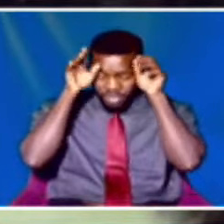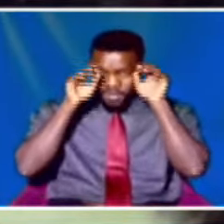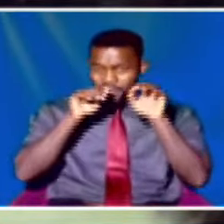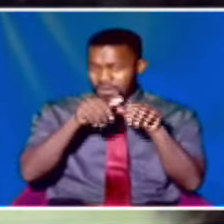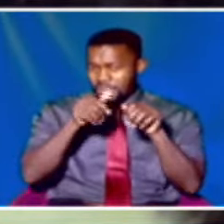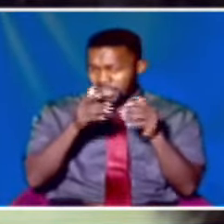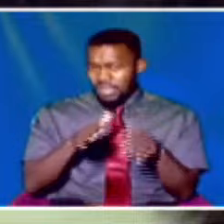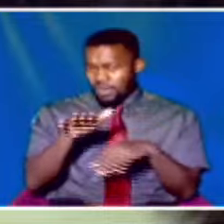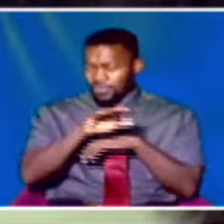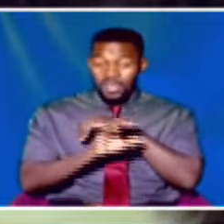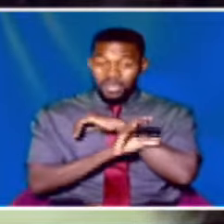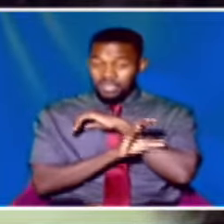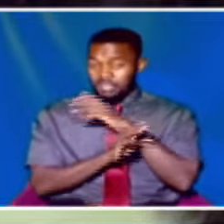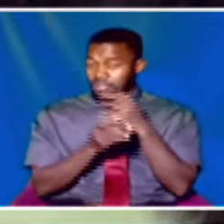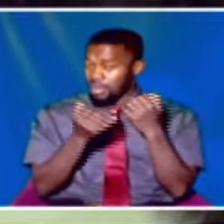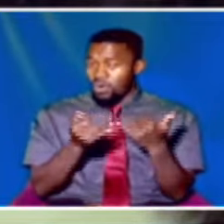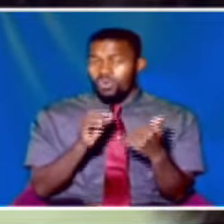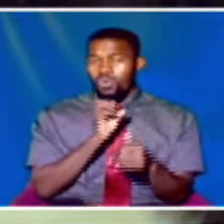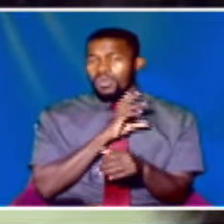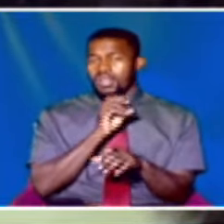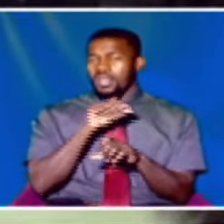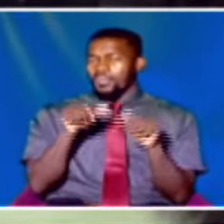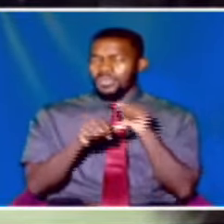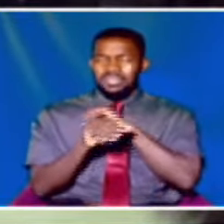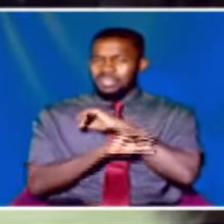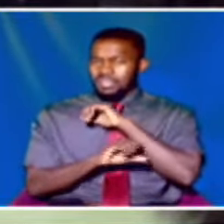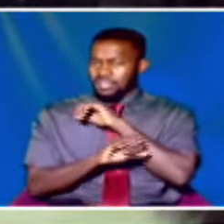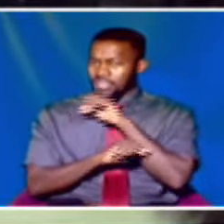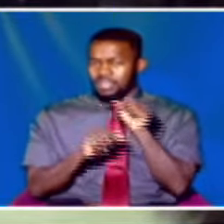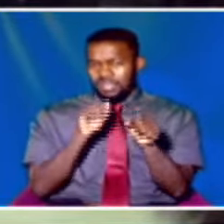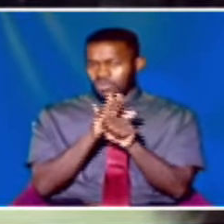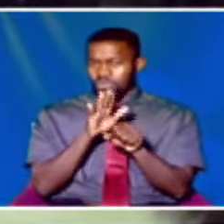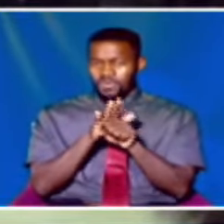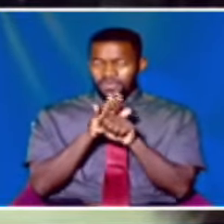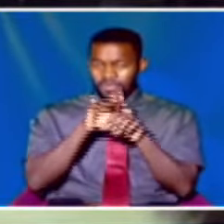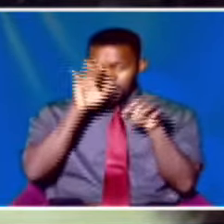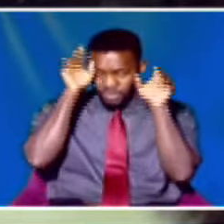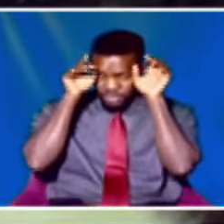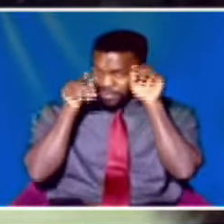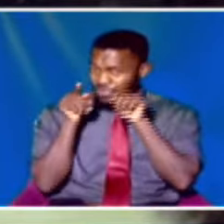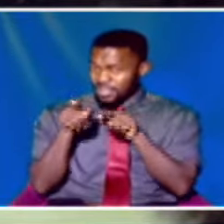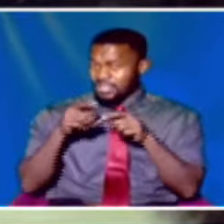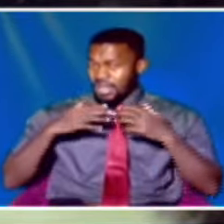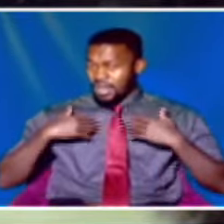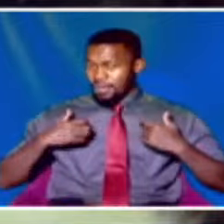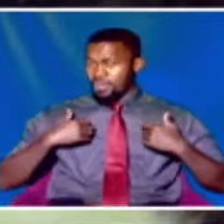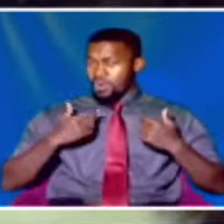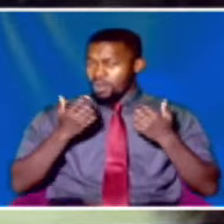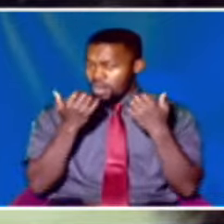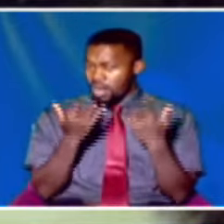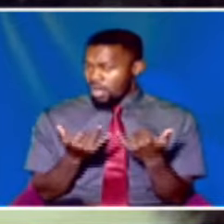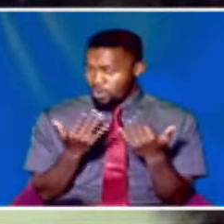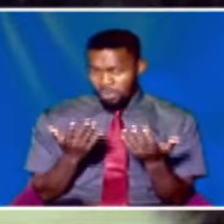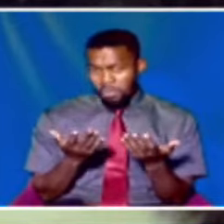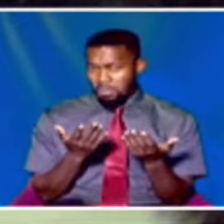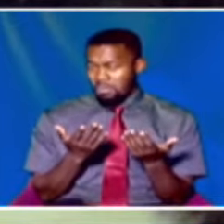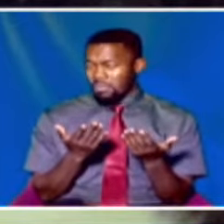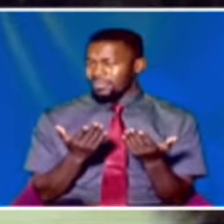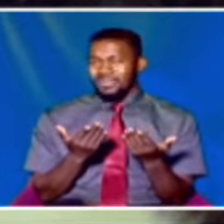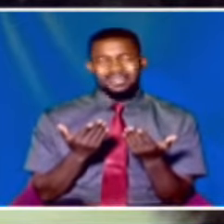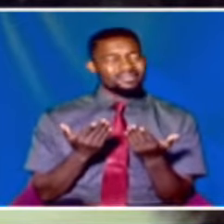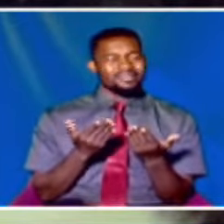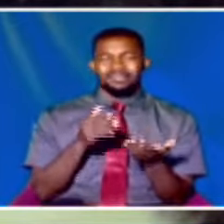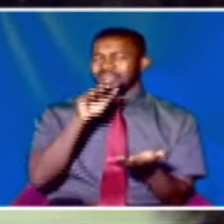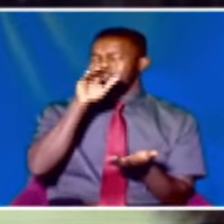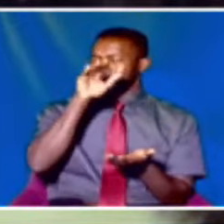rising cases of donkey theft. This is happening as experts are warning that this animal is running the risk of becoming extinct,